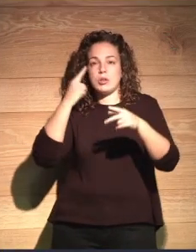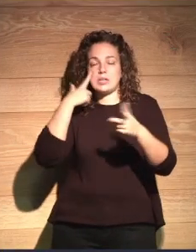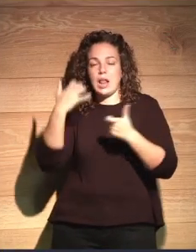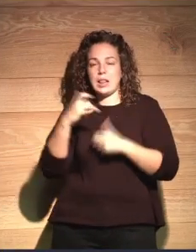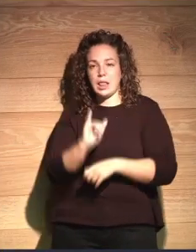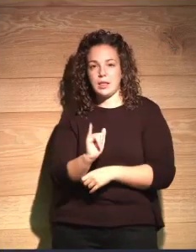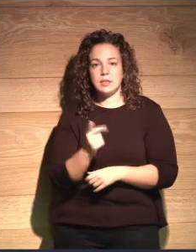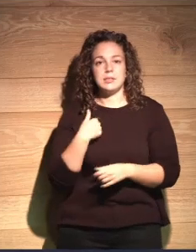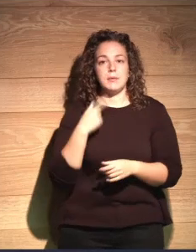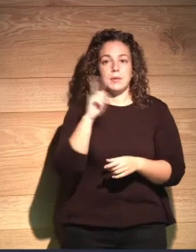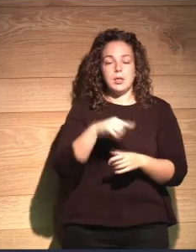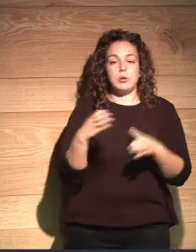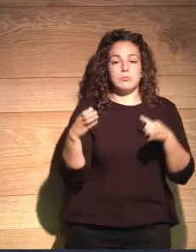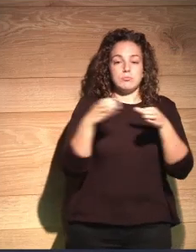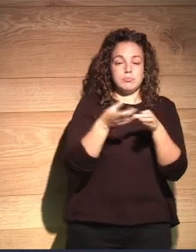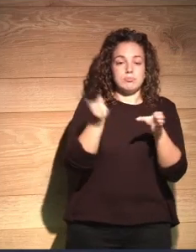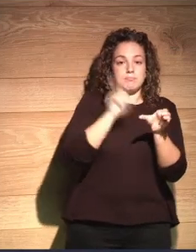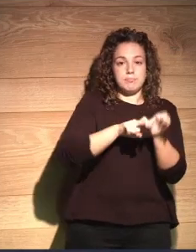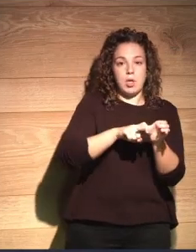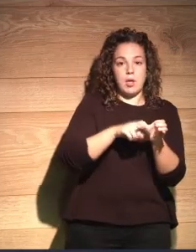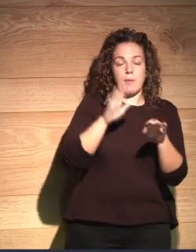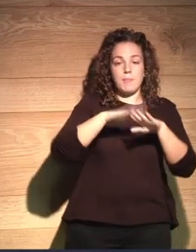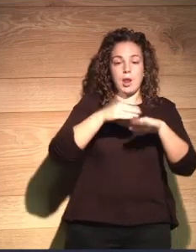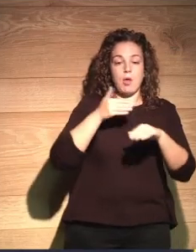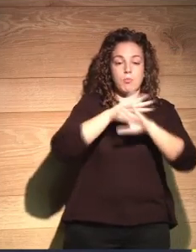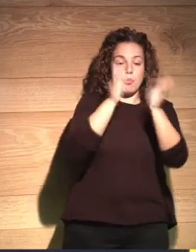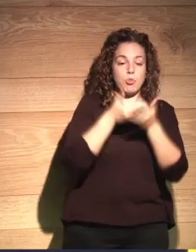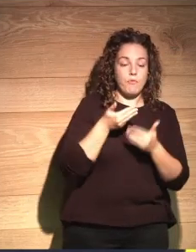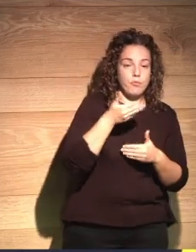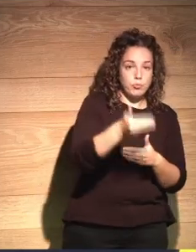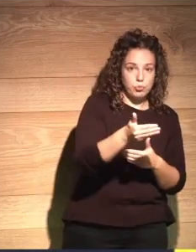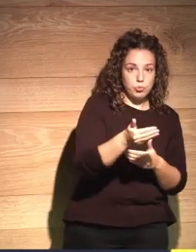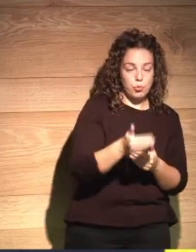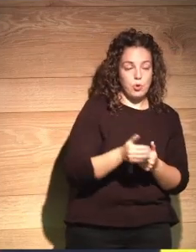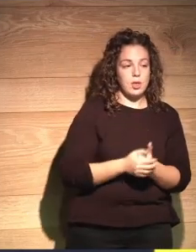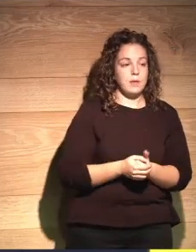He's part of the Council for the Future of the World,